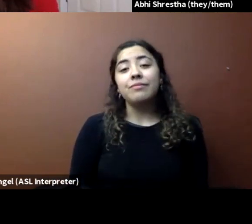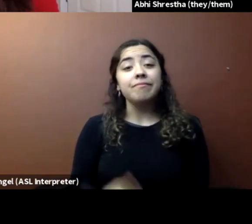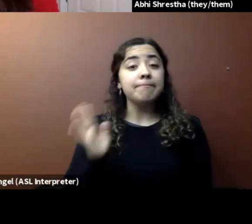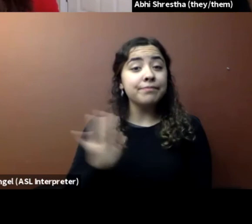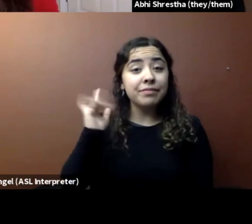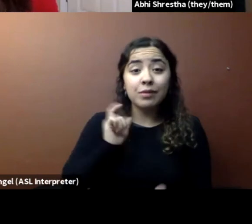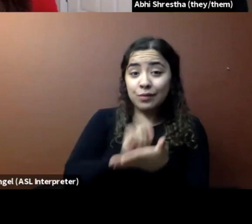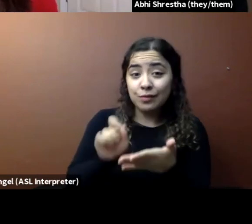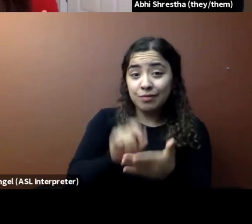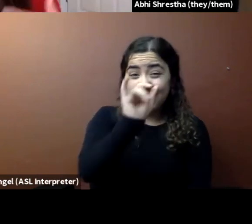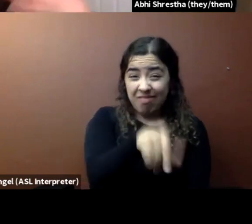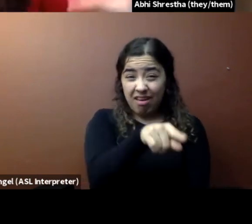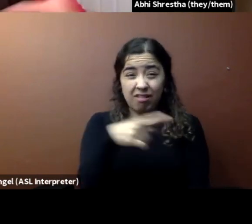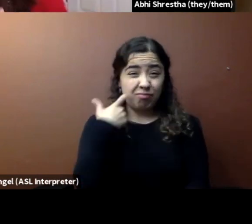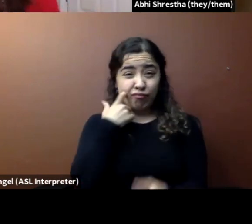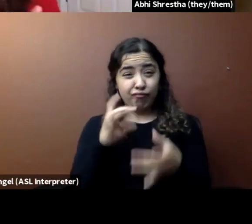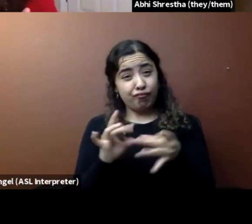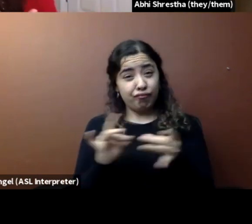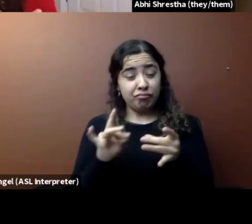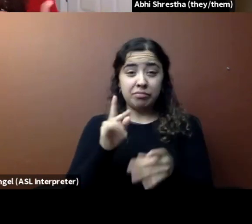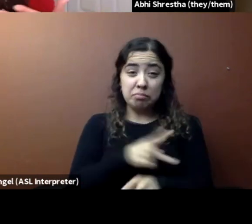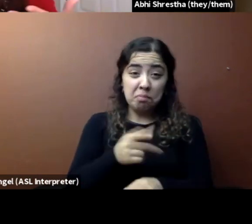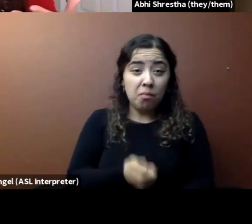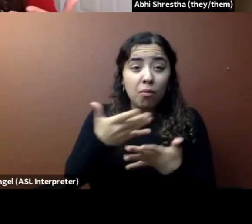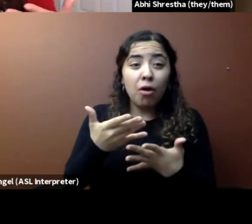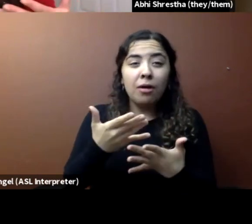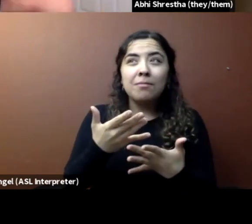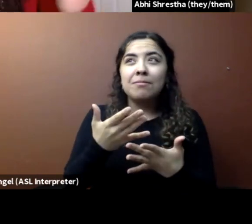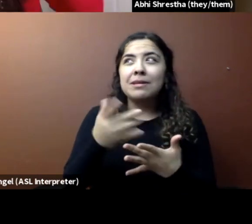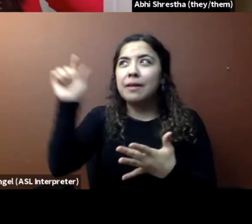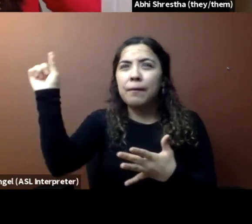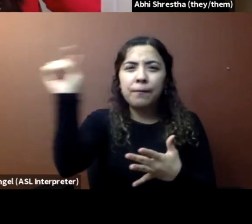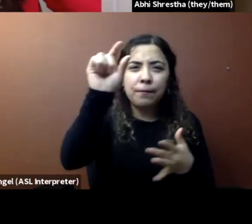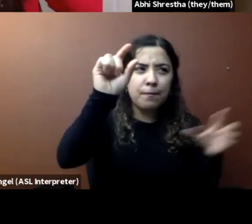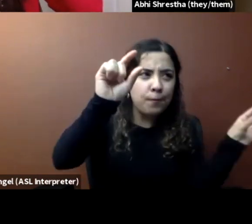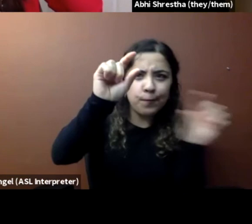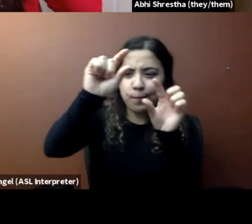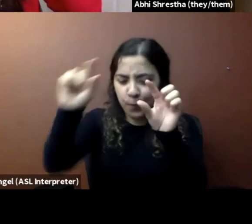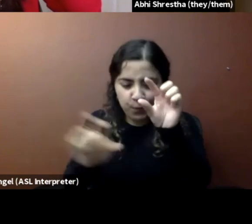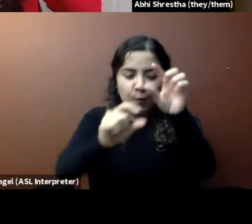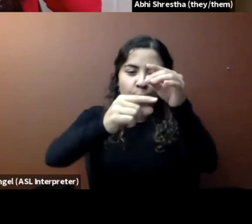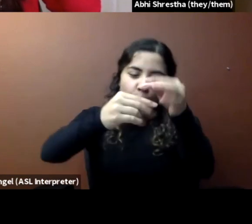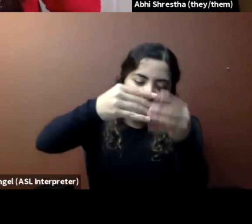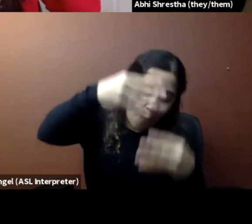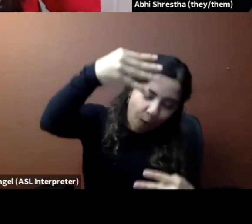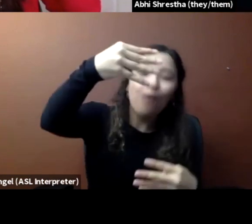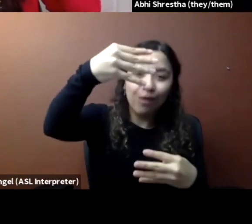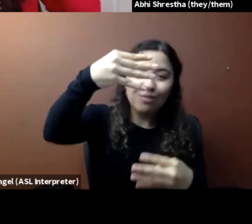that poem, it came in pieces. You know, I was in Portugal and I saw, for